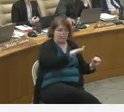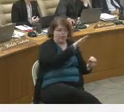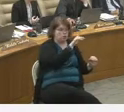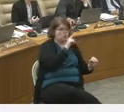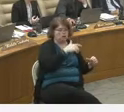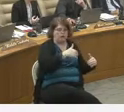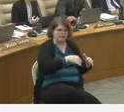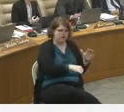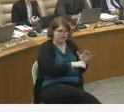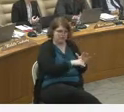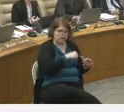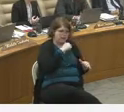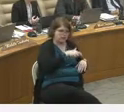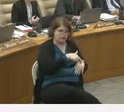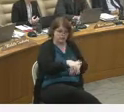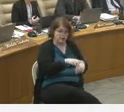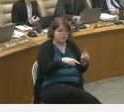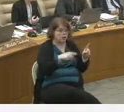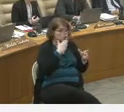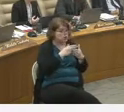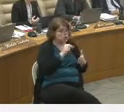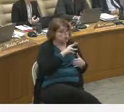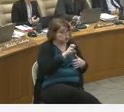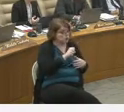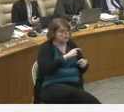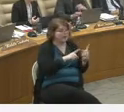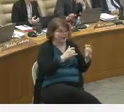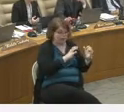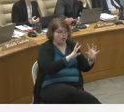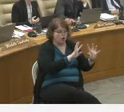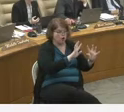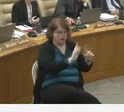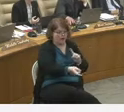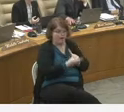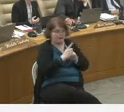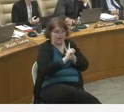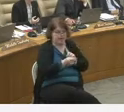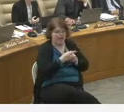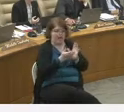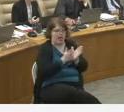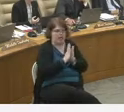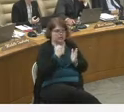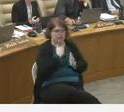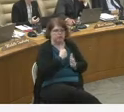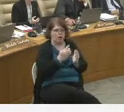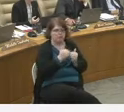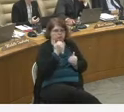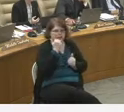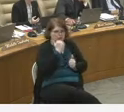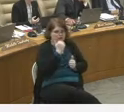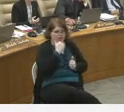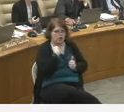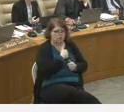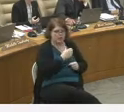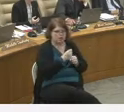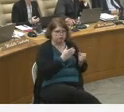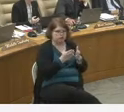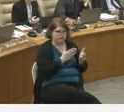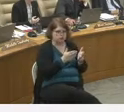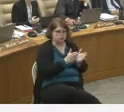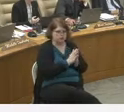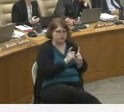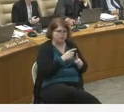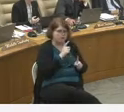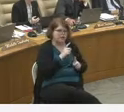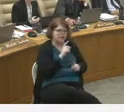not being identified not being referred but the good news is they're coming to us now and asking us more and more almost every day we get a service request from an